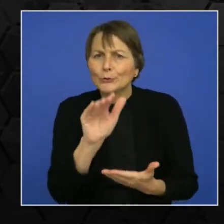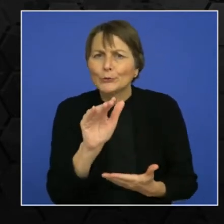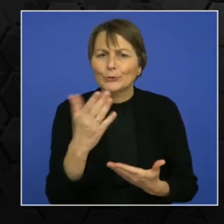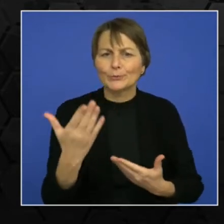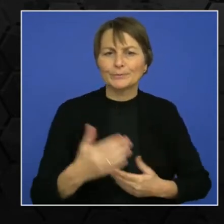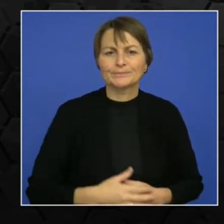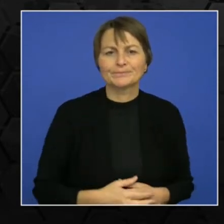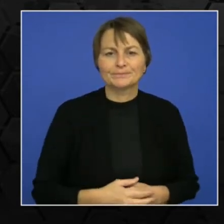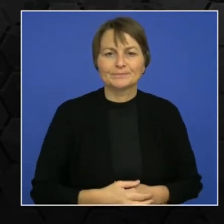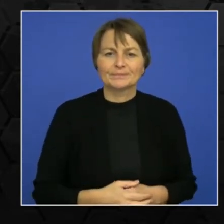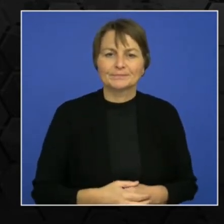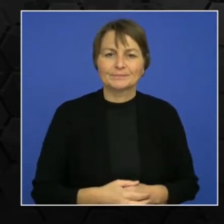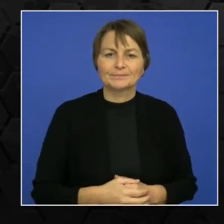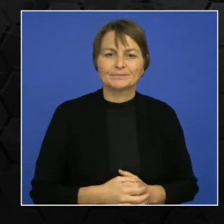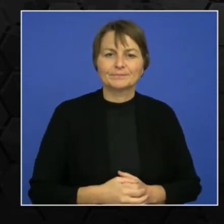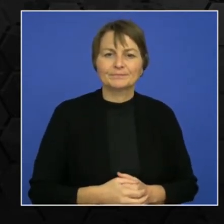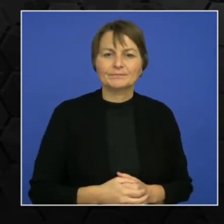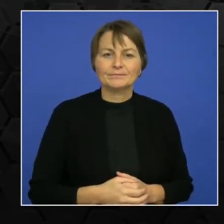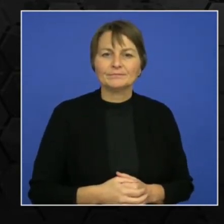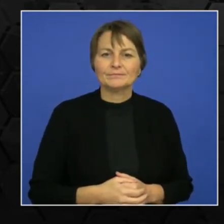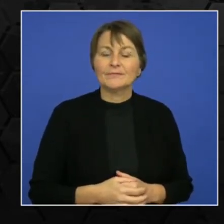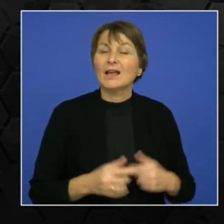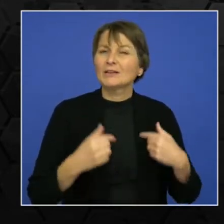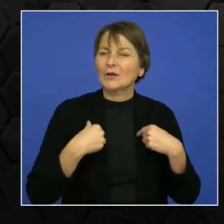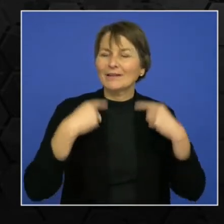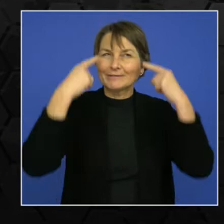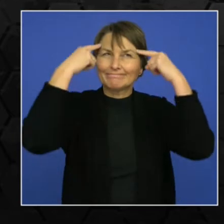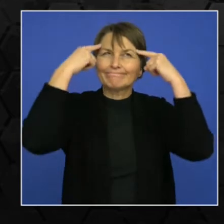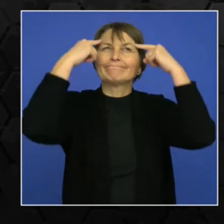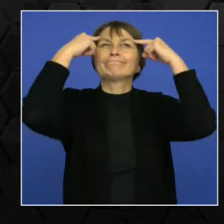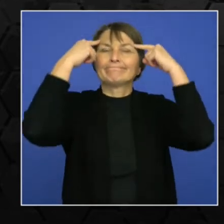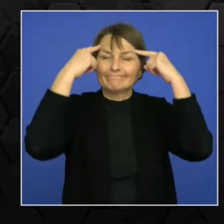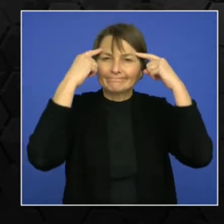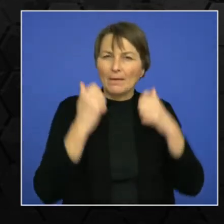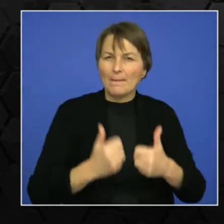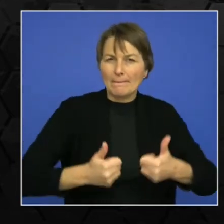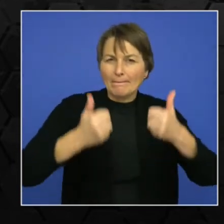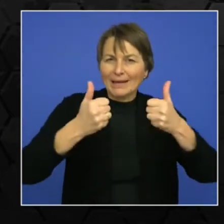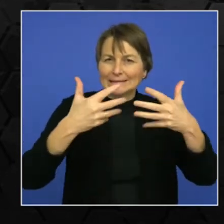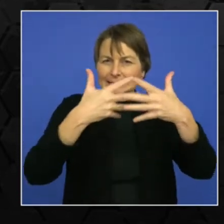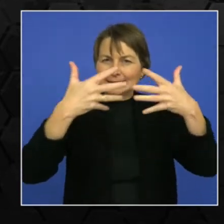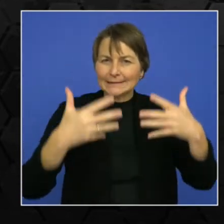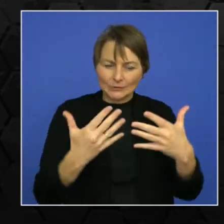When we are actually building recommendation systems, the most important thing that comes up